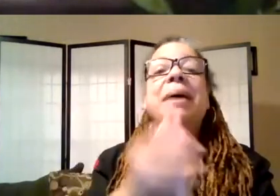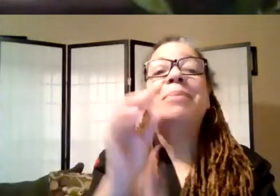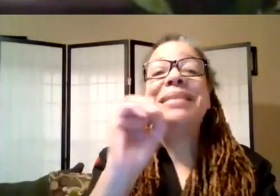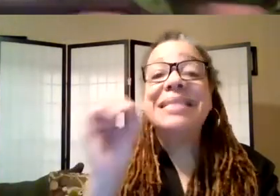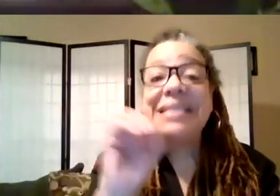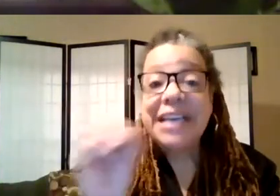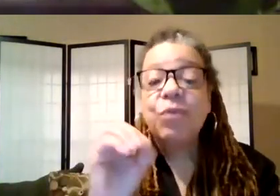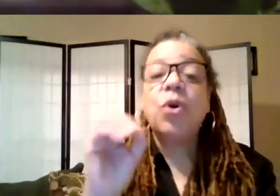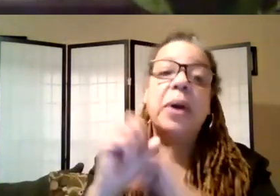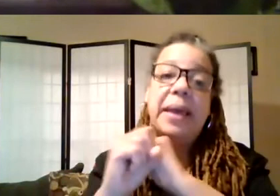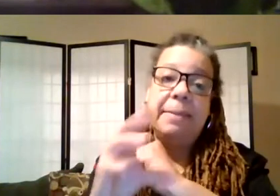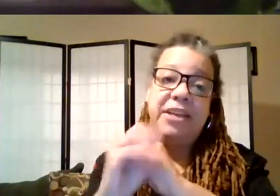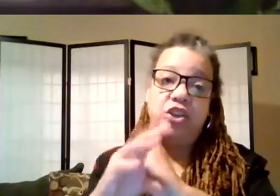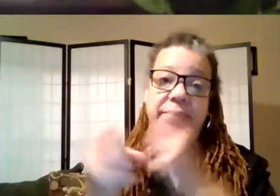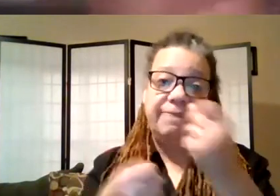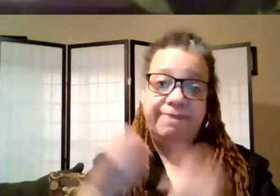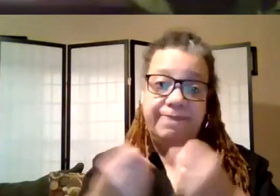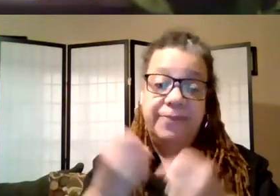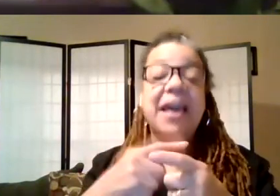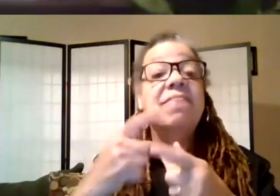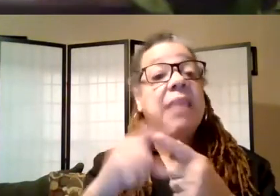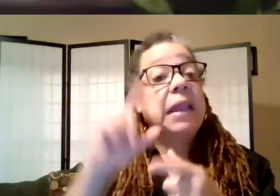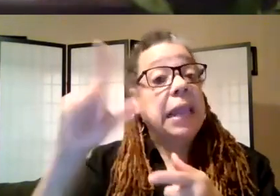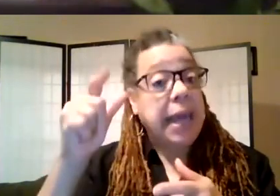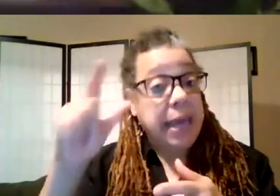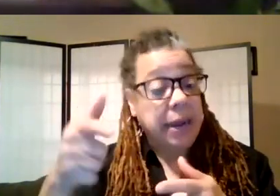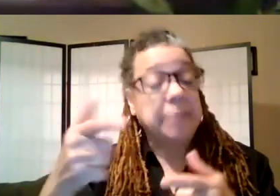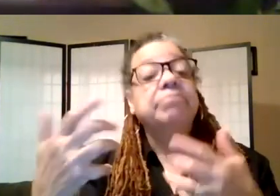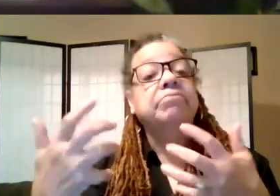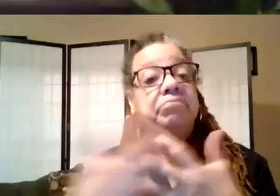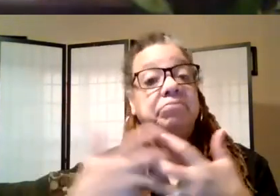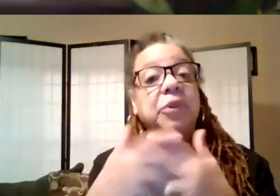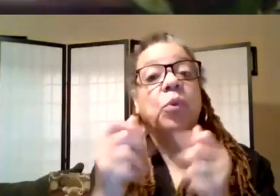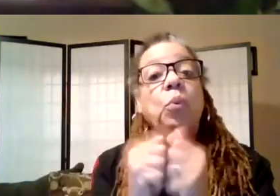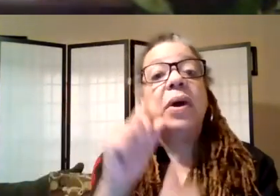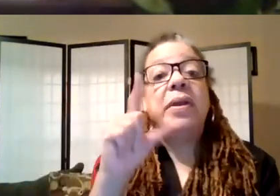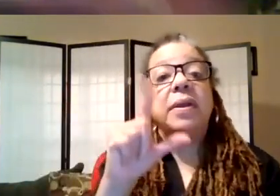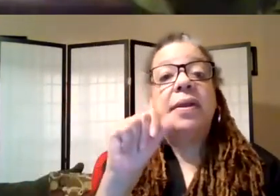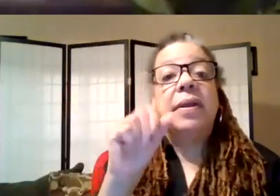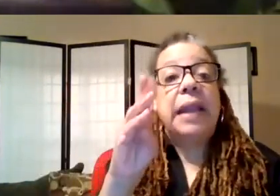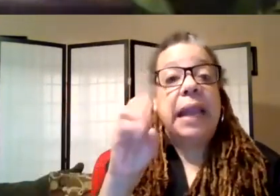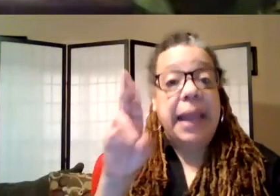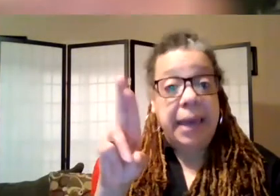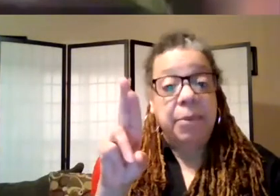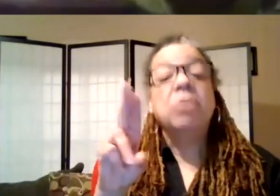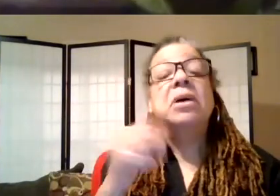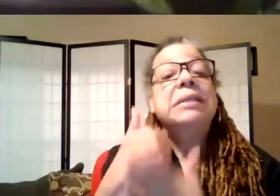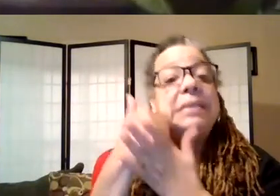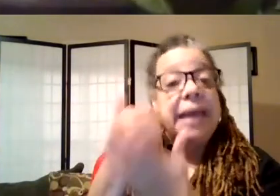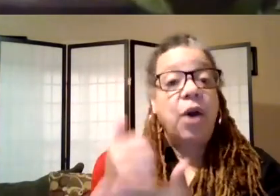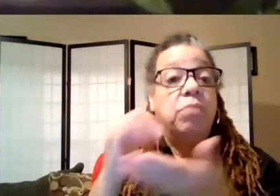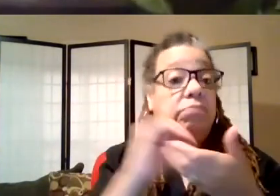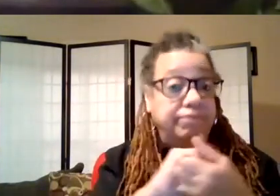vehicles. And then they partnered later on, after they drafted their first concept, with labor to help collaborate on that. And then they created